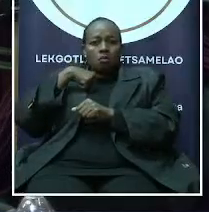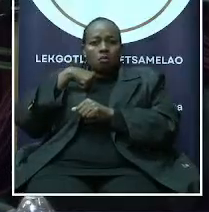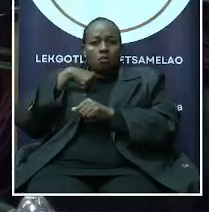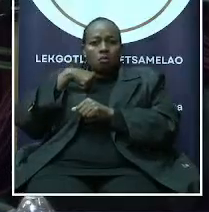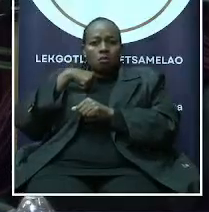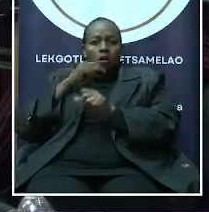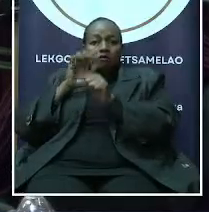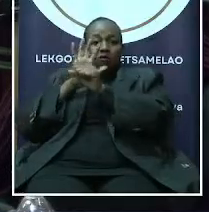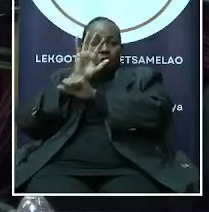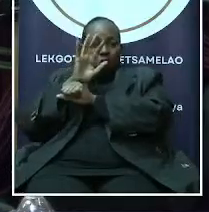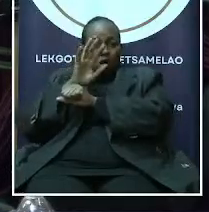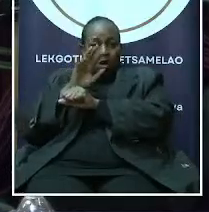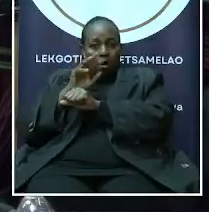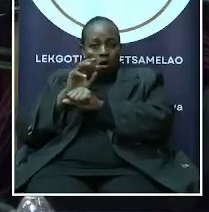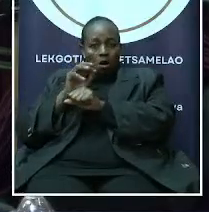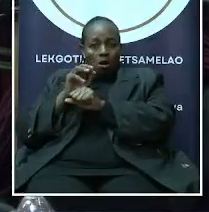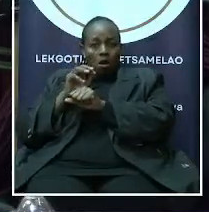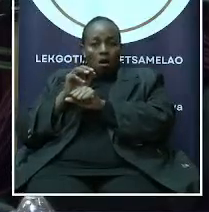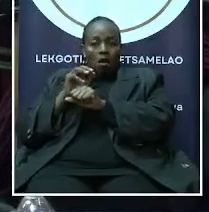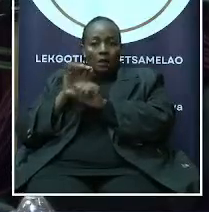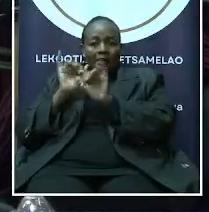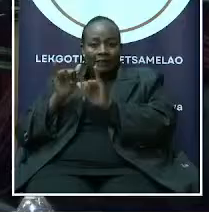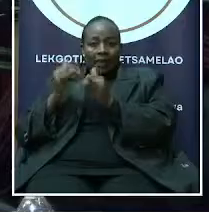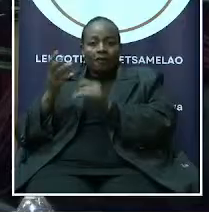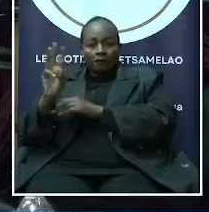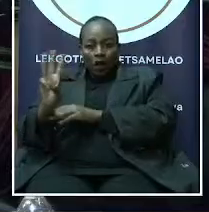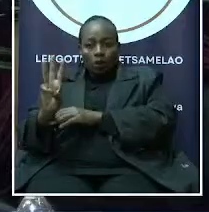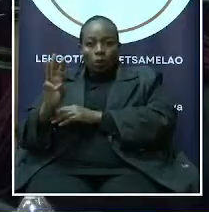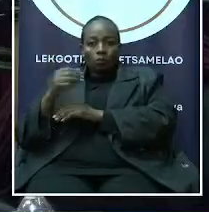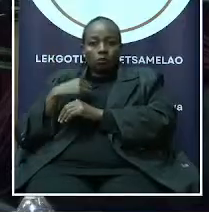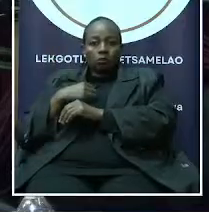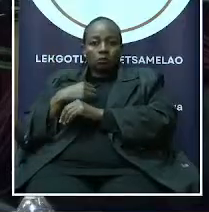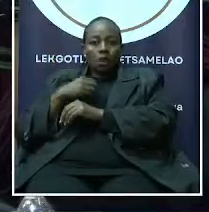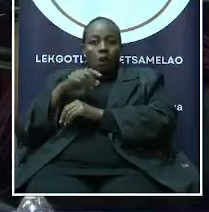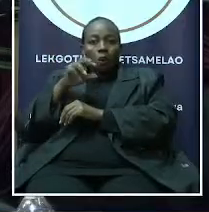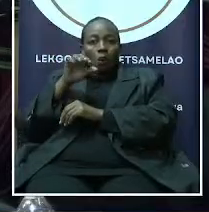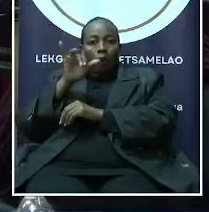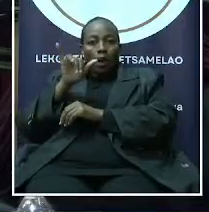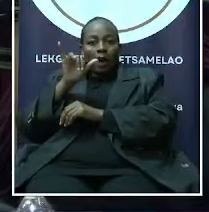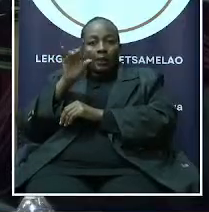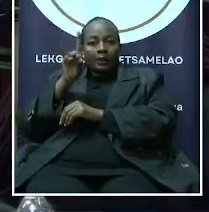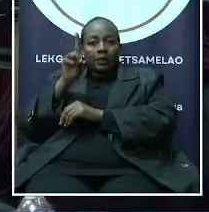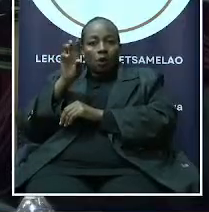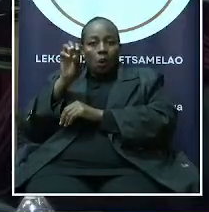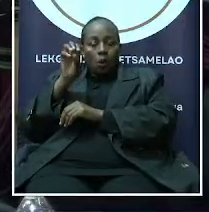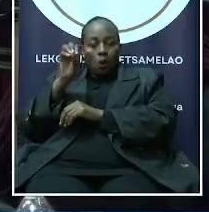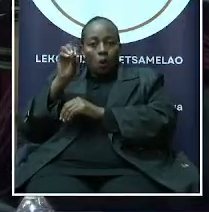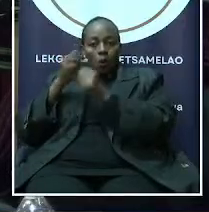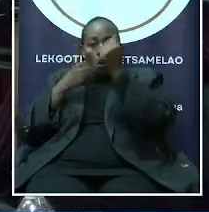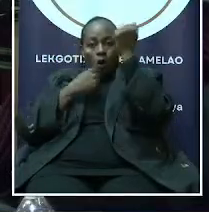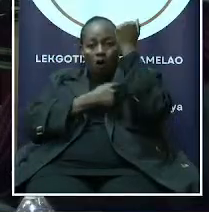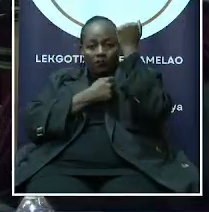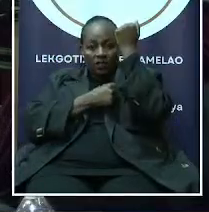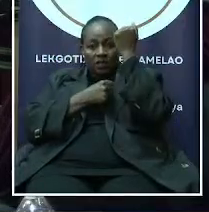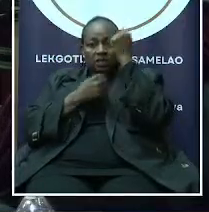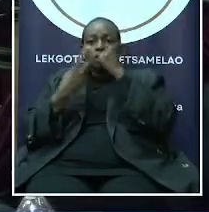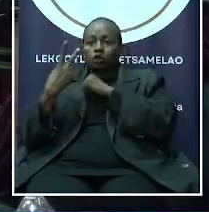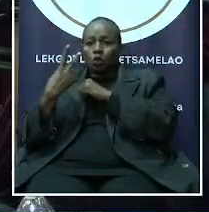full resident of Machabeng local municipality. We have 2 YDOs, youth development